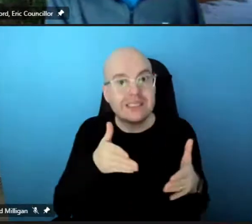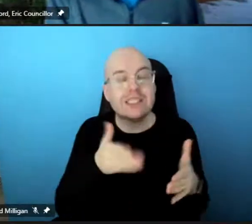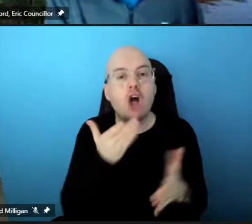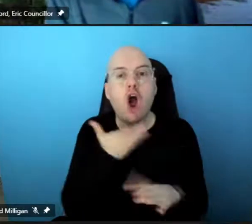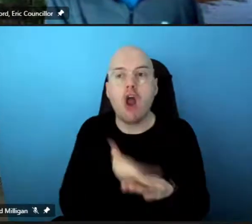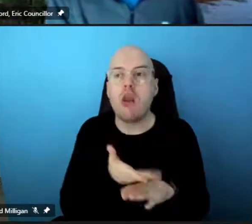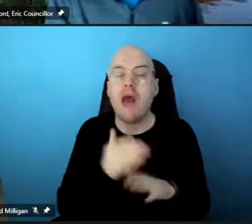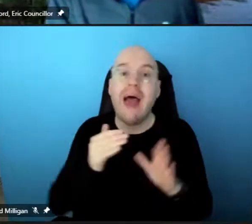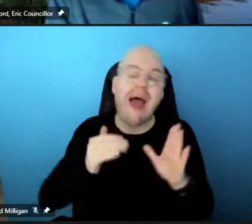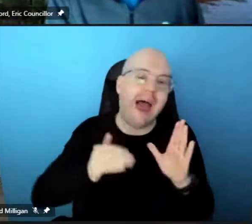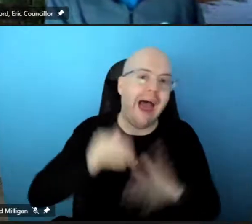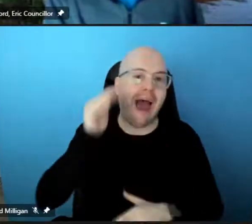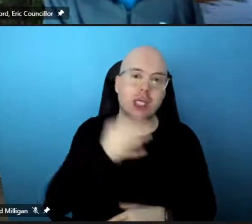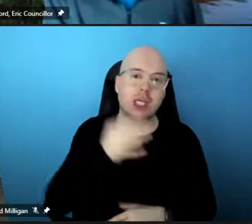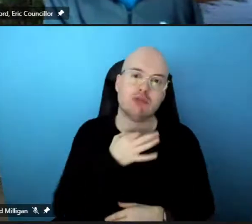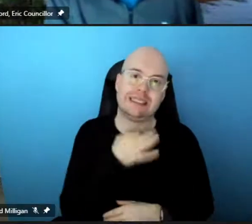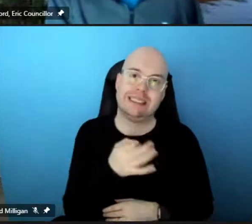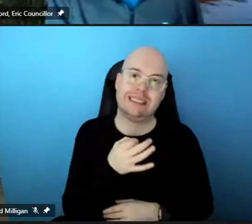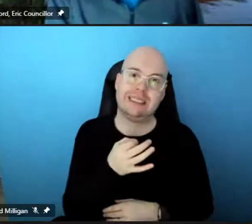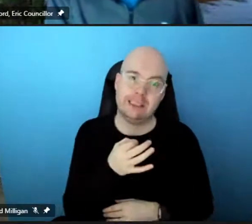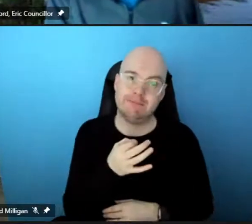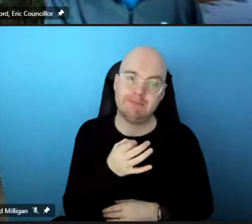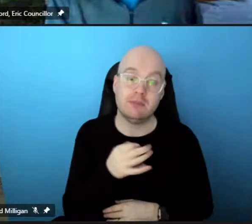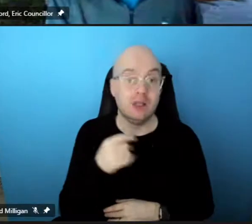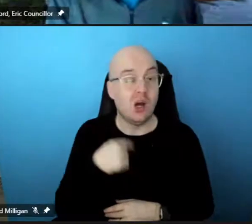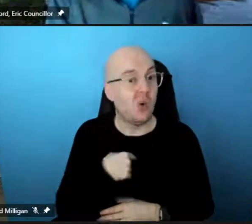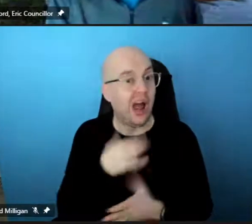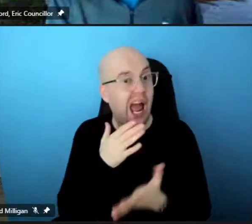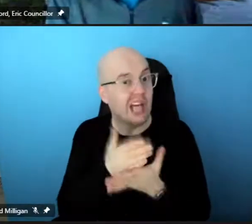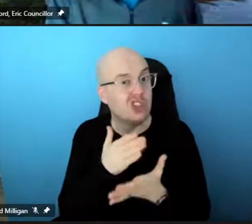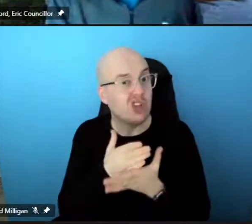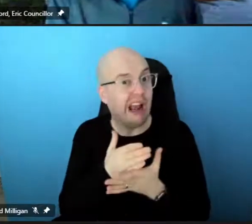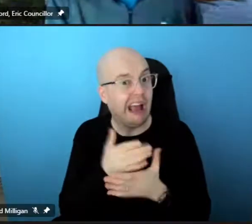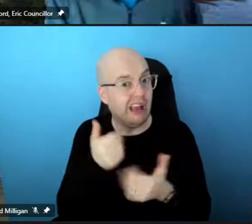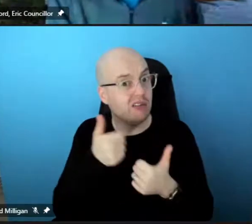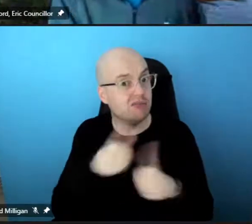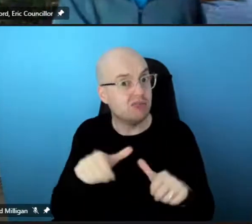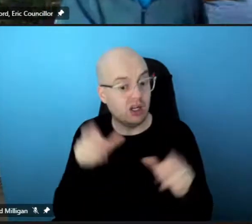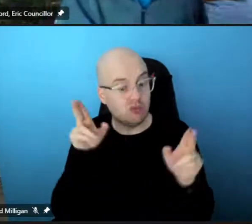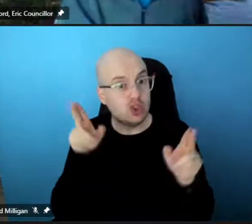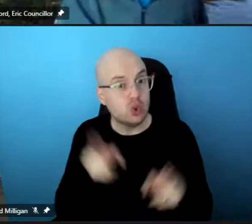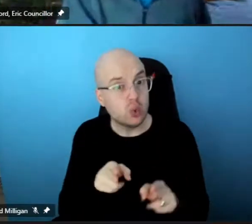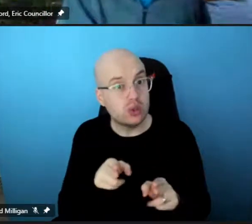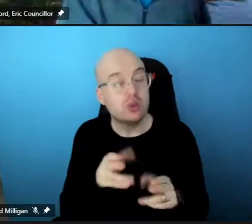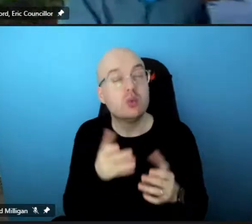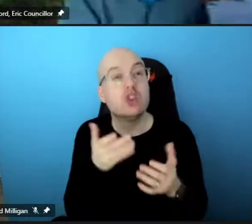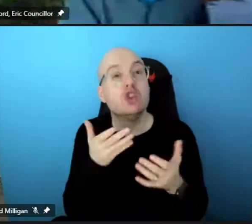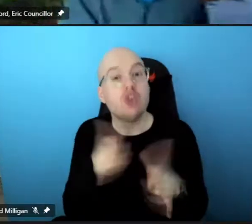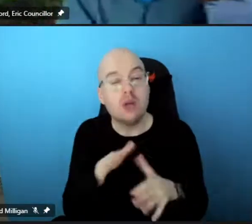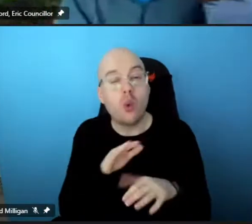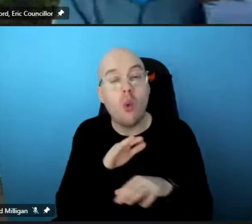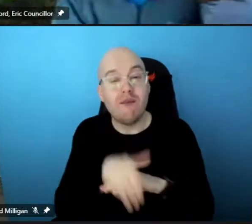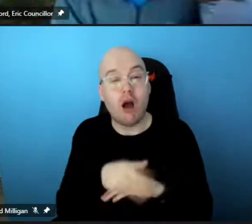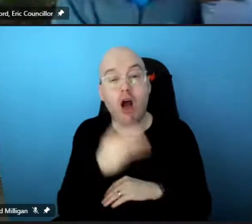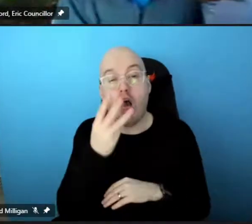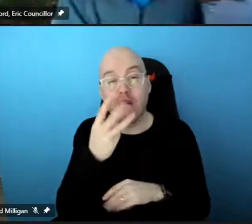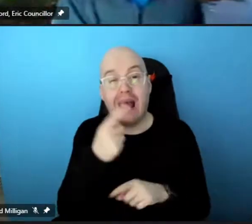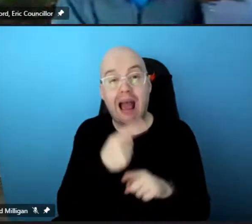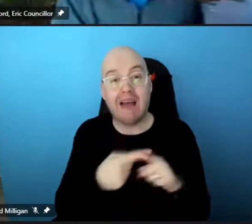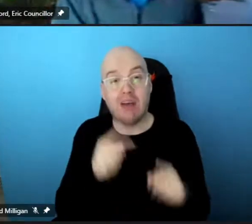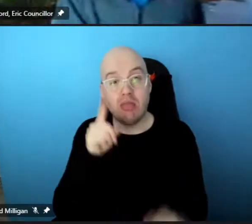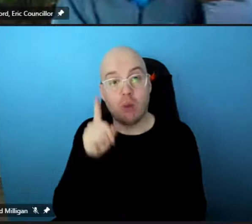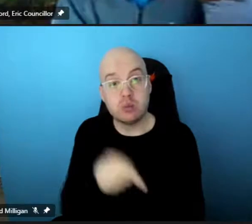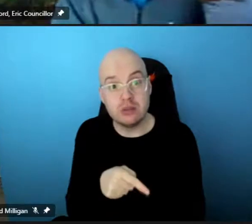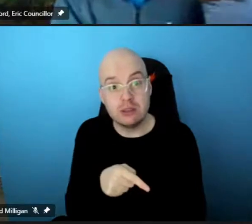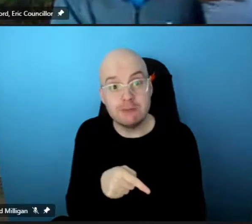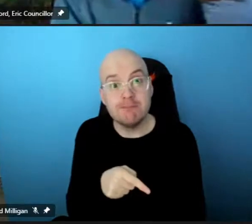risk matches, and we actually managed to reduce that to just over 3,500 for council services to then